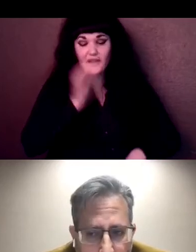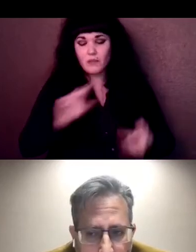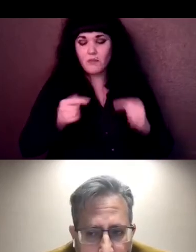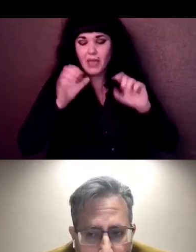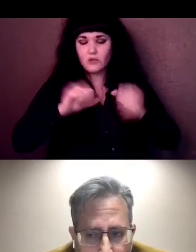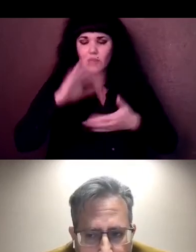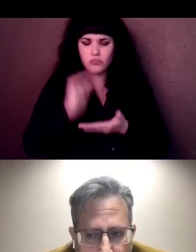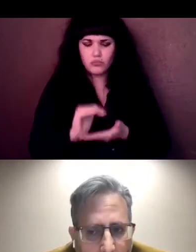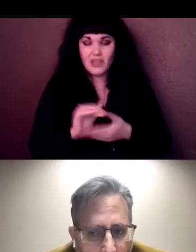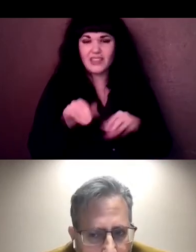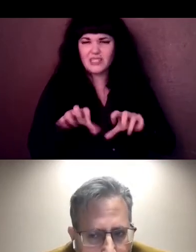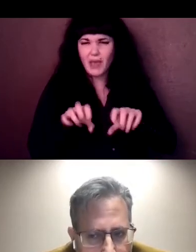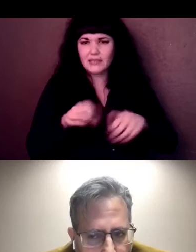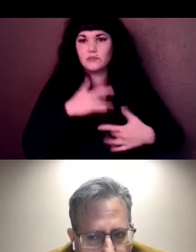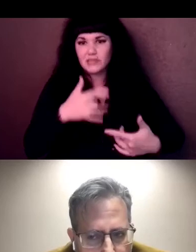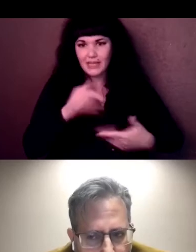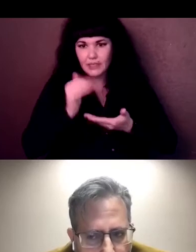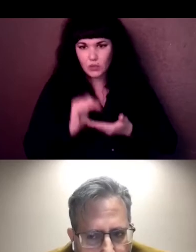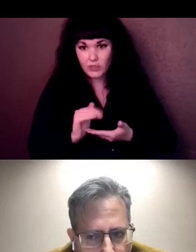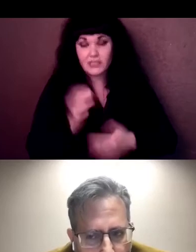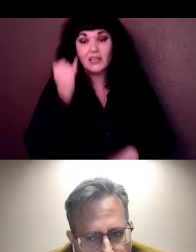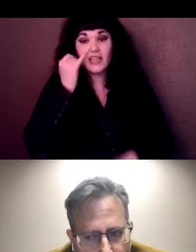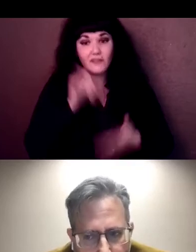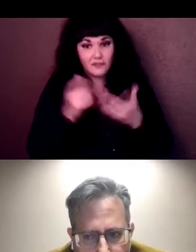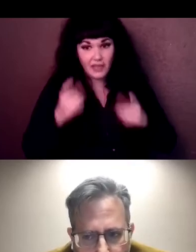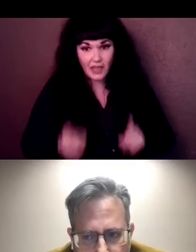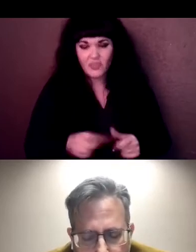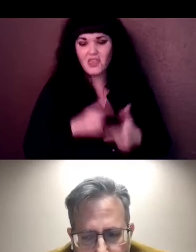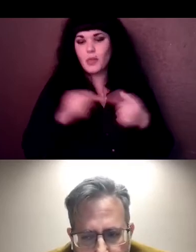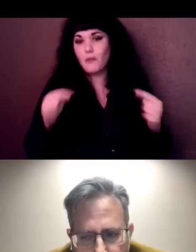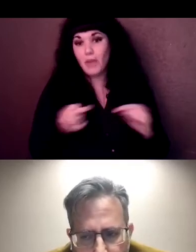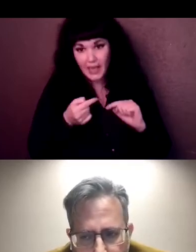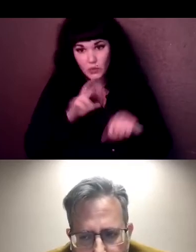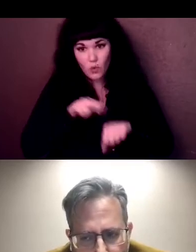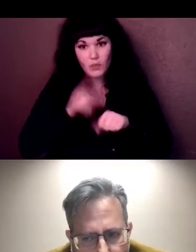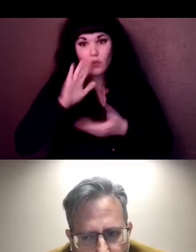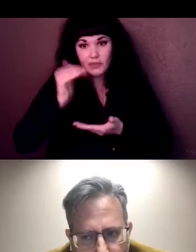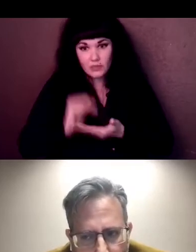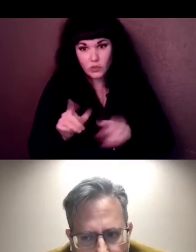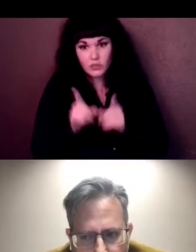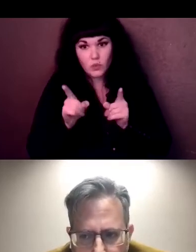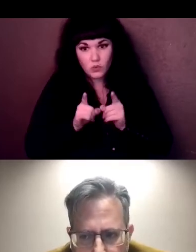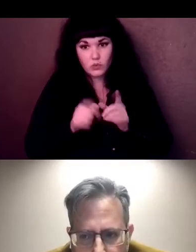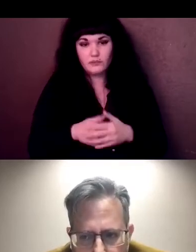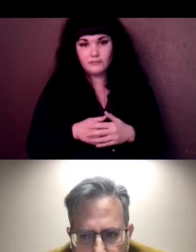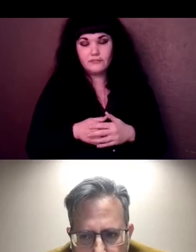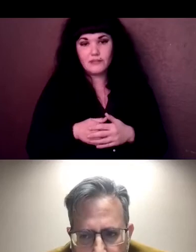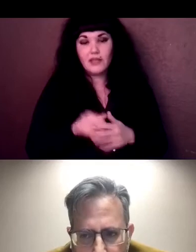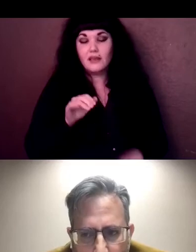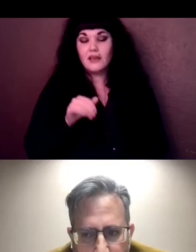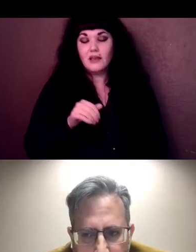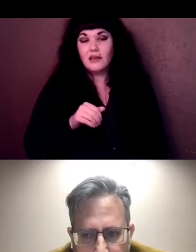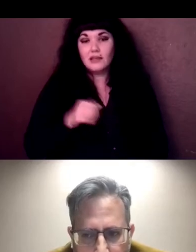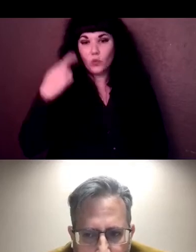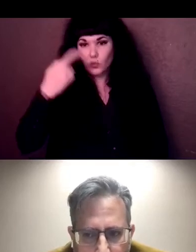will typically decrease. If you get the spasms down, the pain will typically decrease. And that's the beauty of what we do, is we tend to